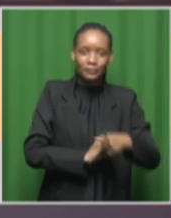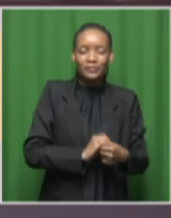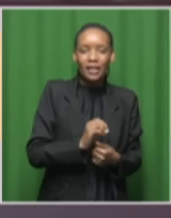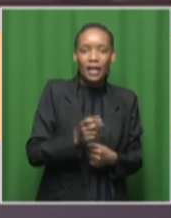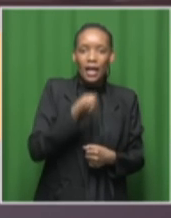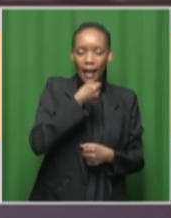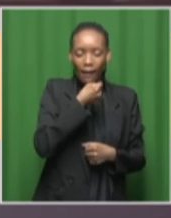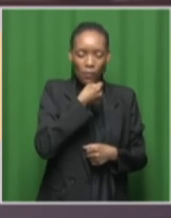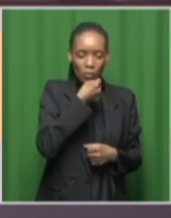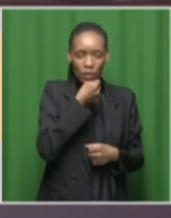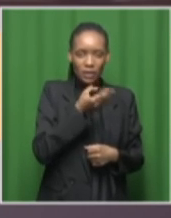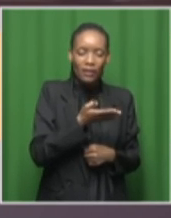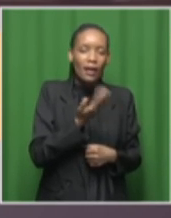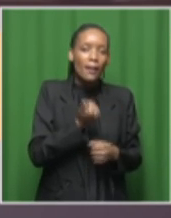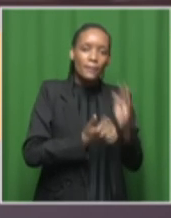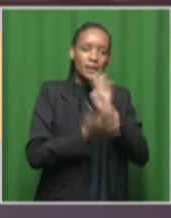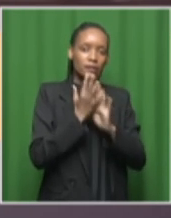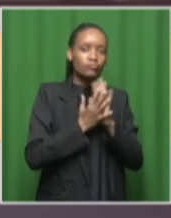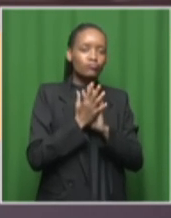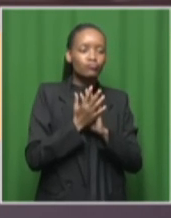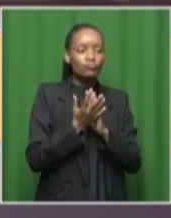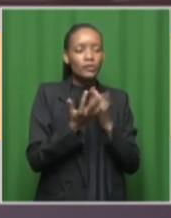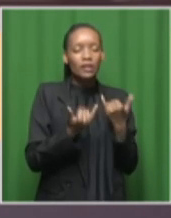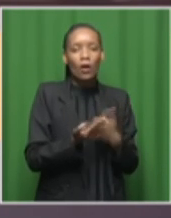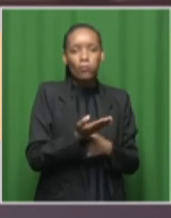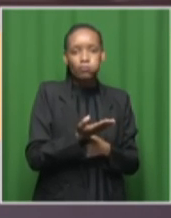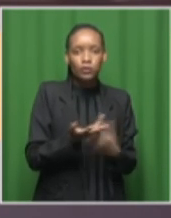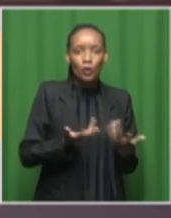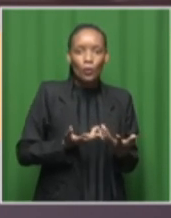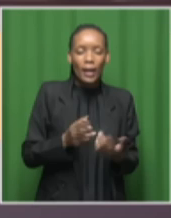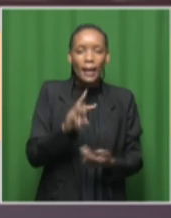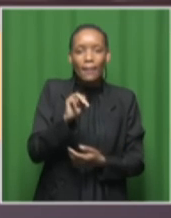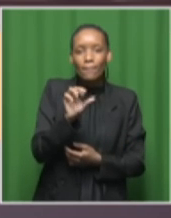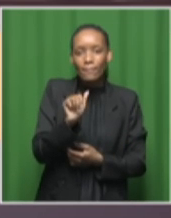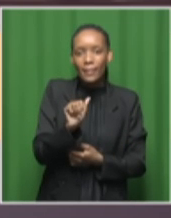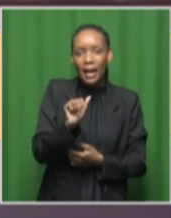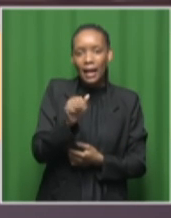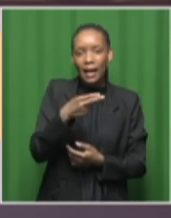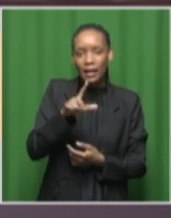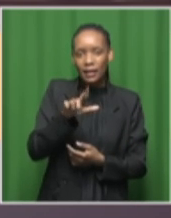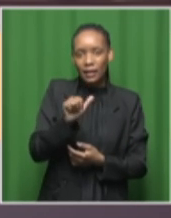what's happening, where you are right now, because I understand you're at Mahlabathini, right?